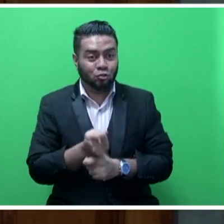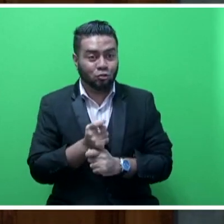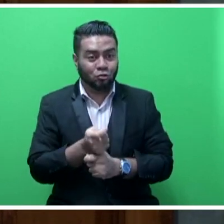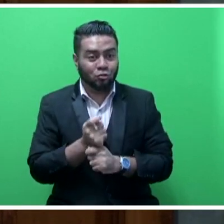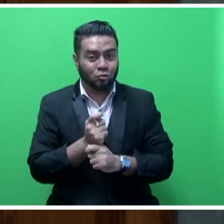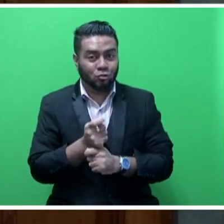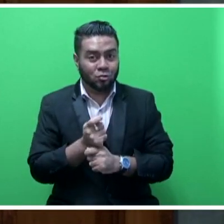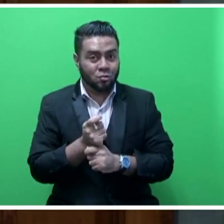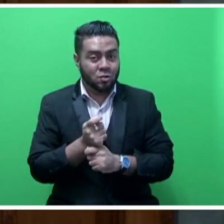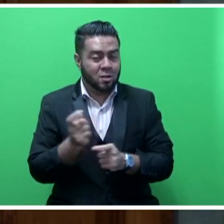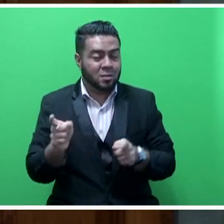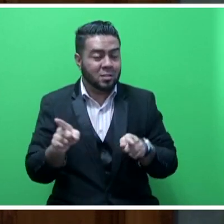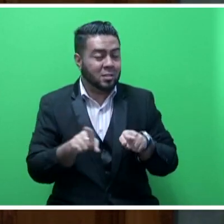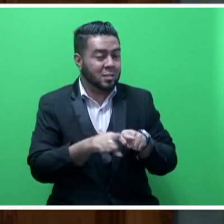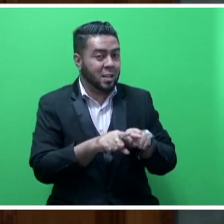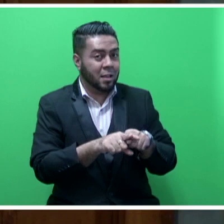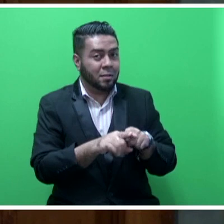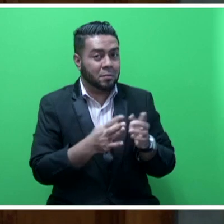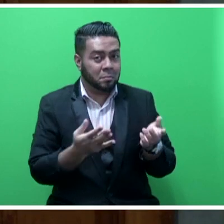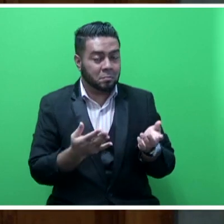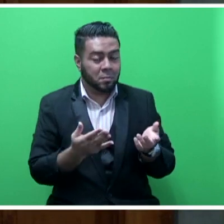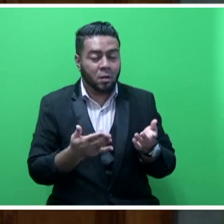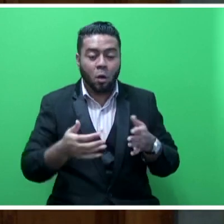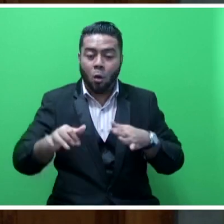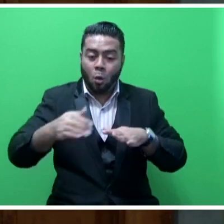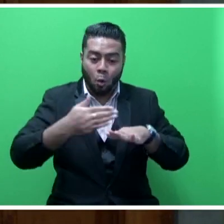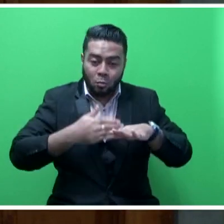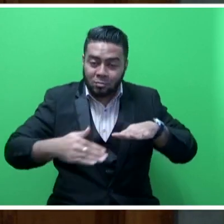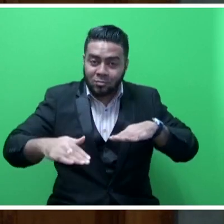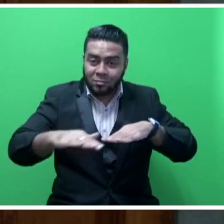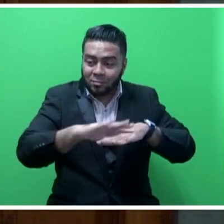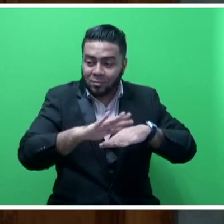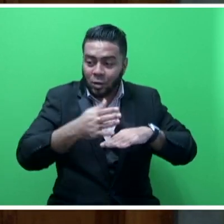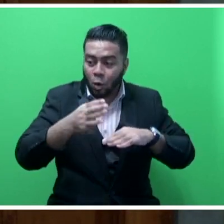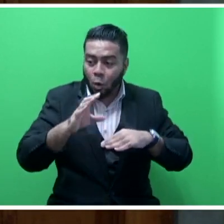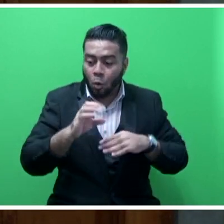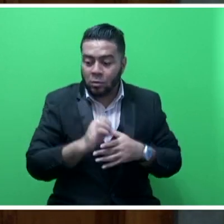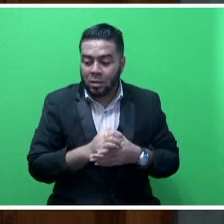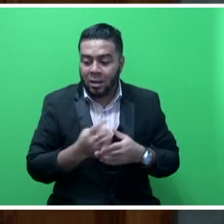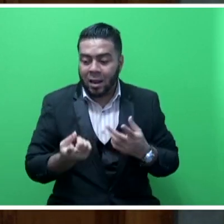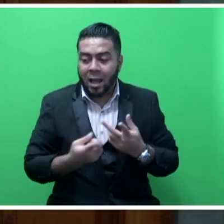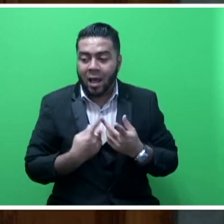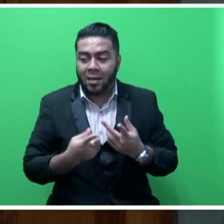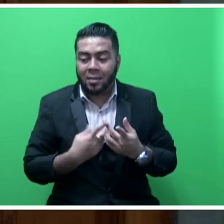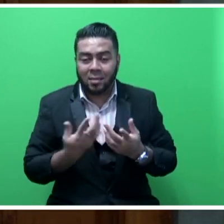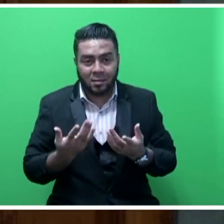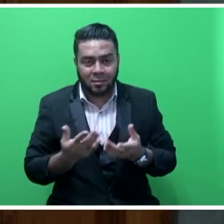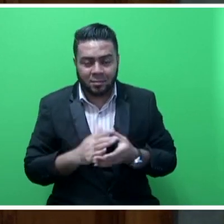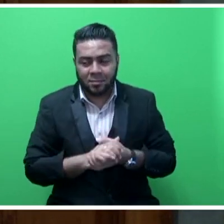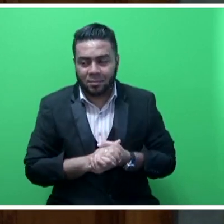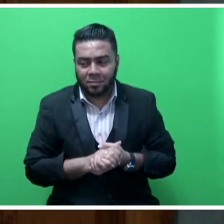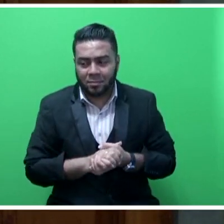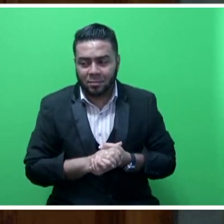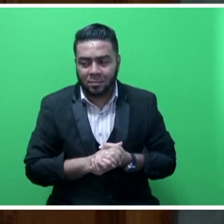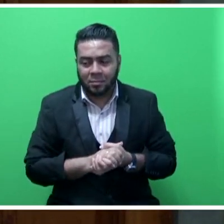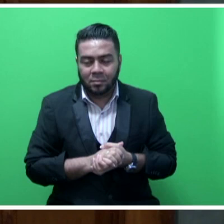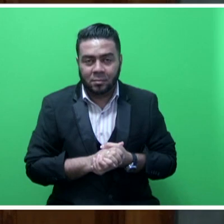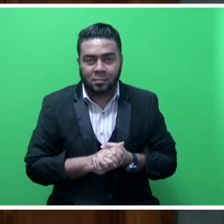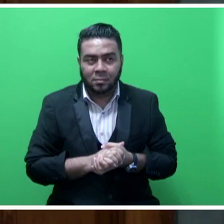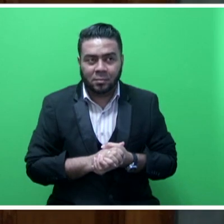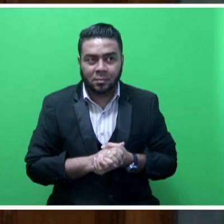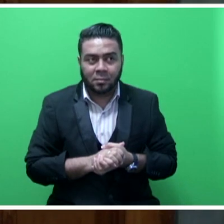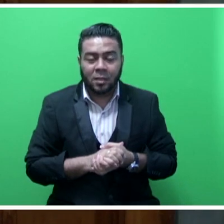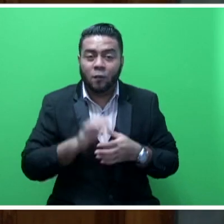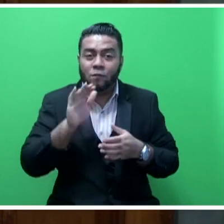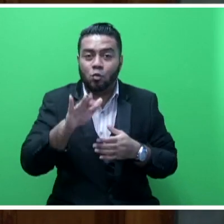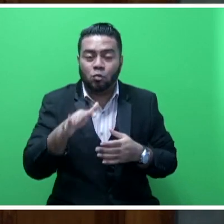inclusive recovery across the offshore, coastal and aquaculture fisheries in cushioning the current and future